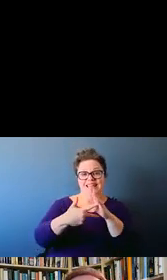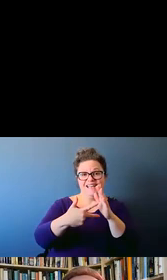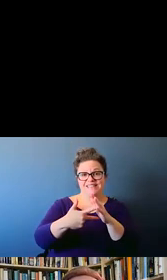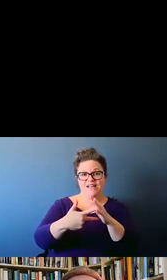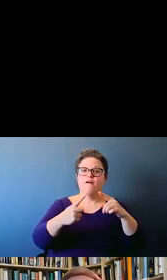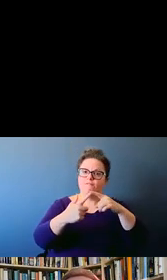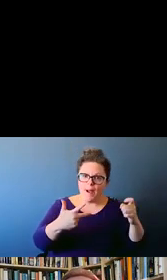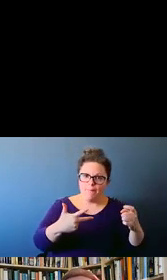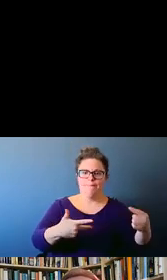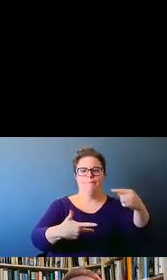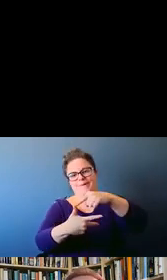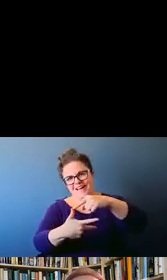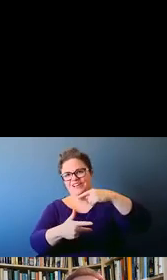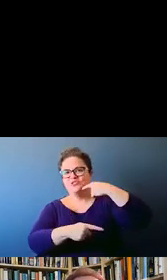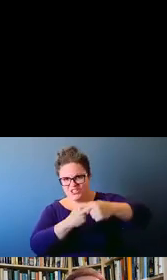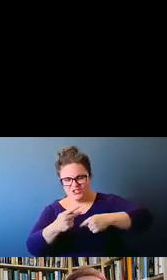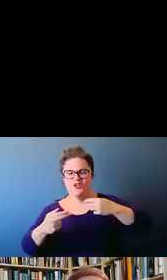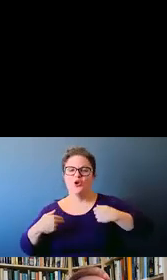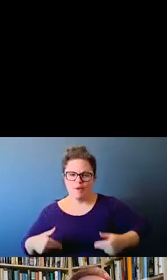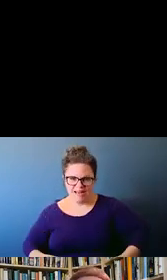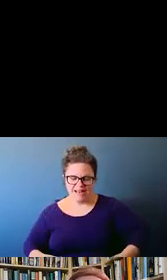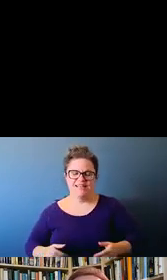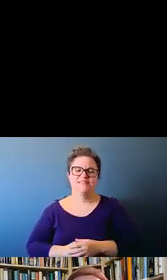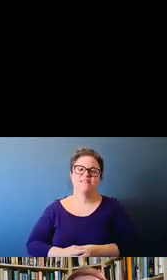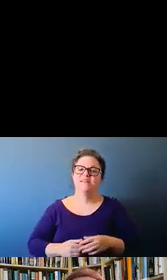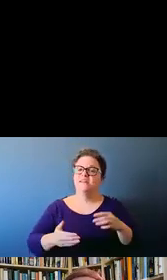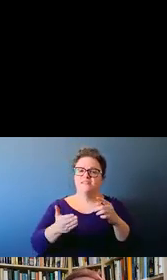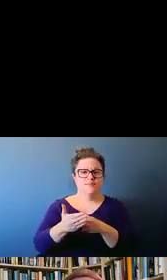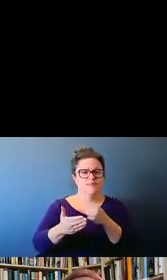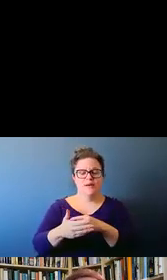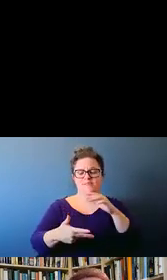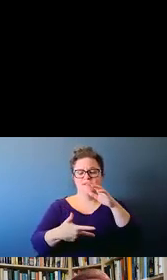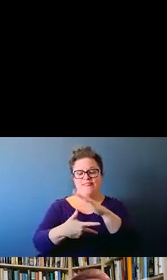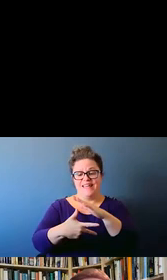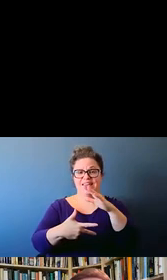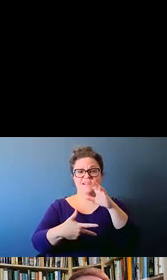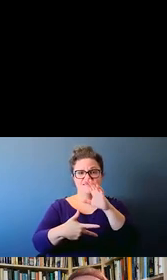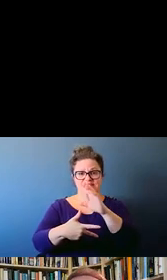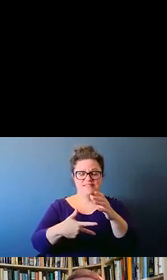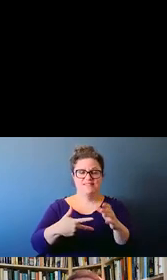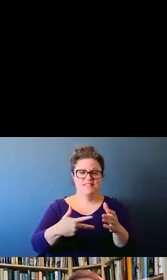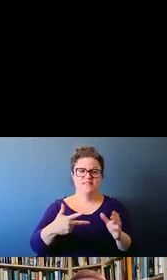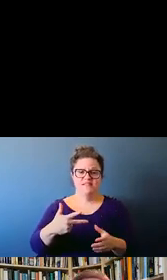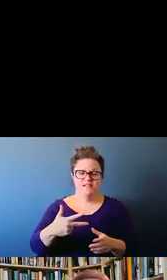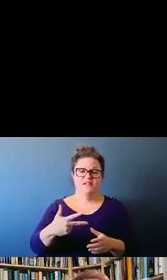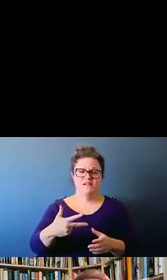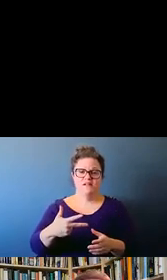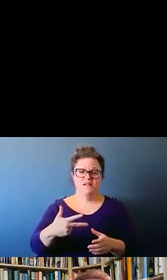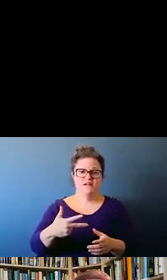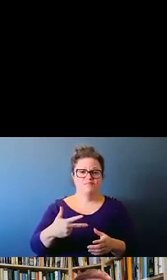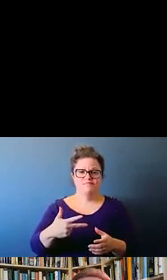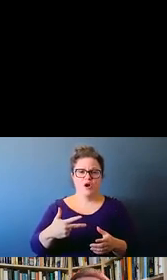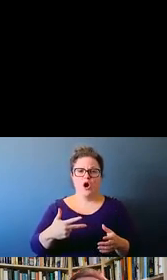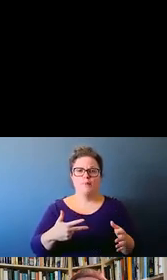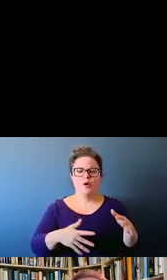sciences both. And sometimes the boundaries between all of them, between humanities, social sciences, or natural sciences, can get a little